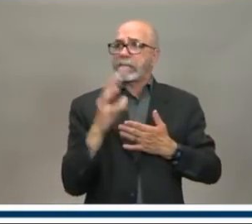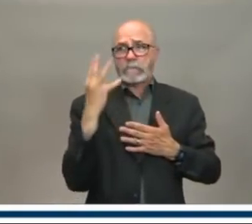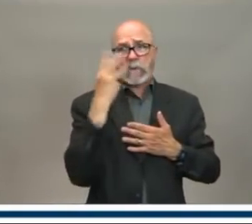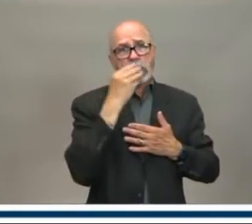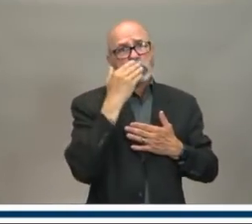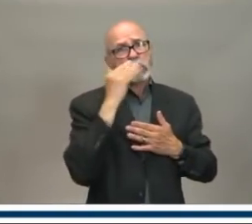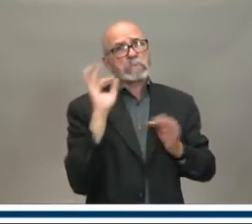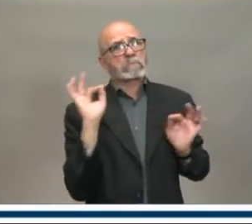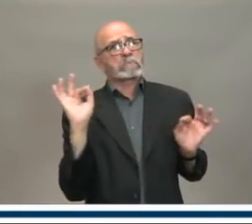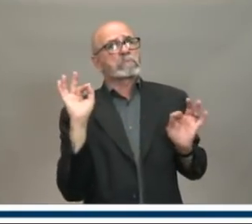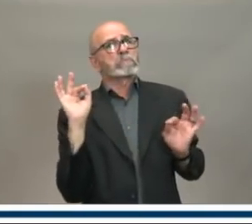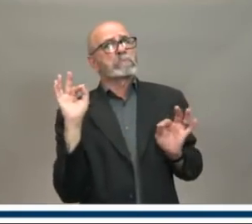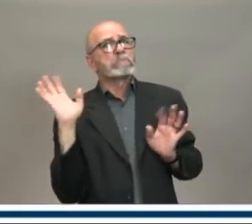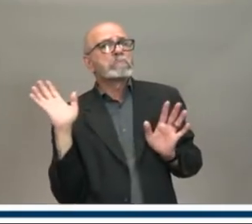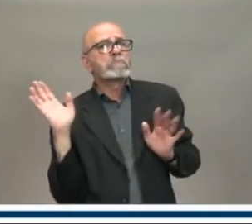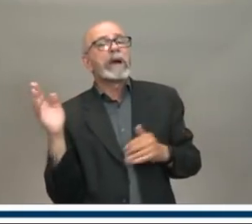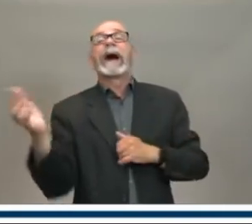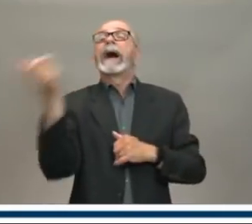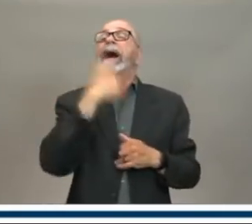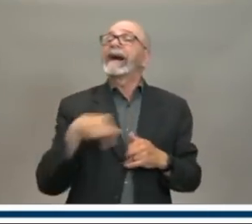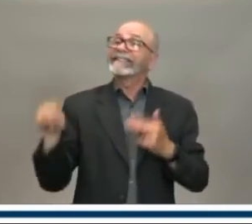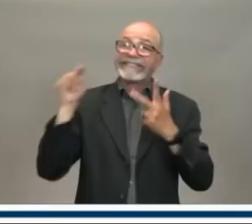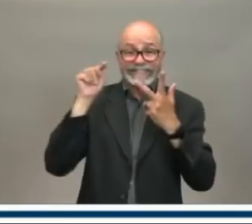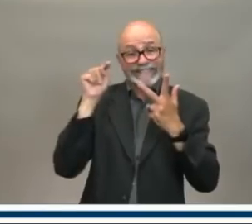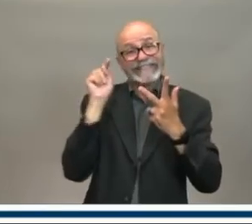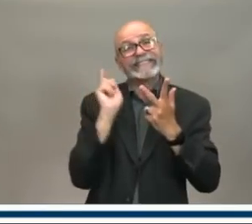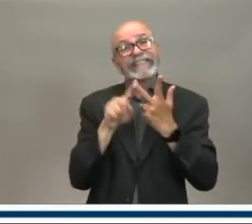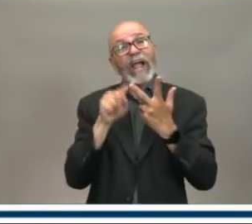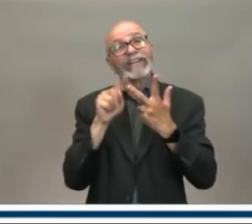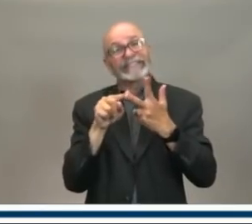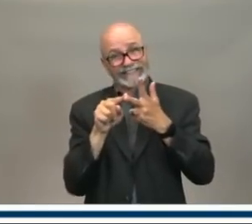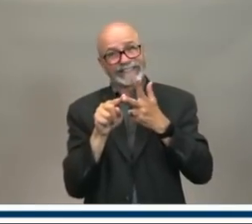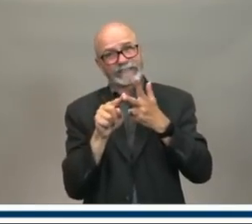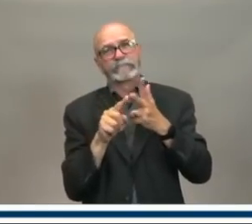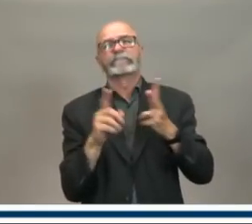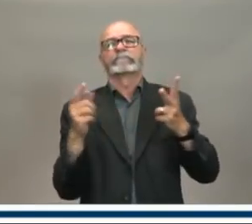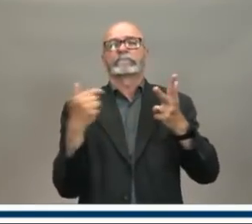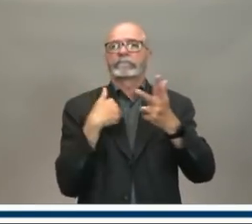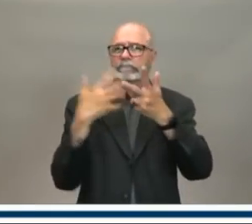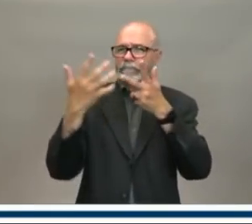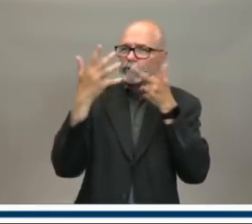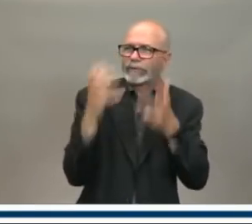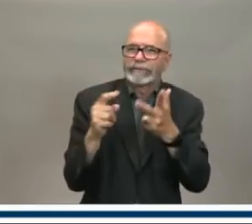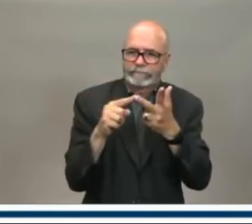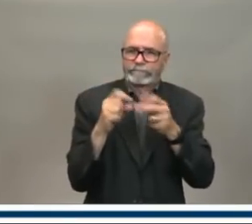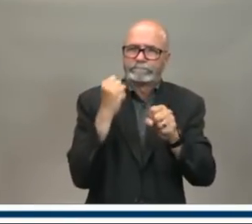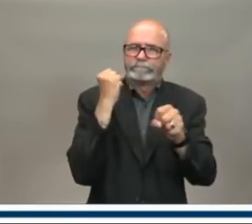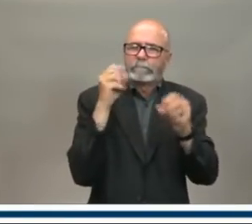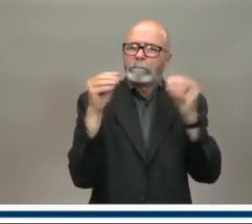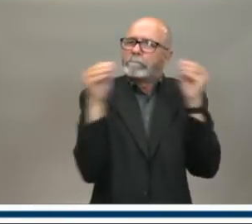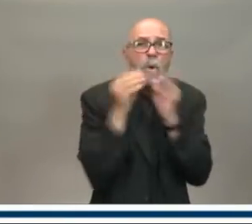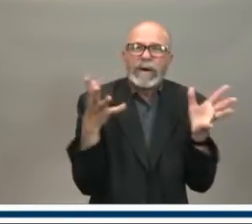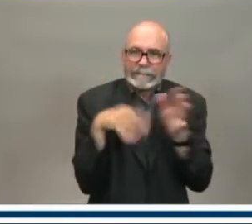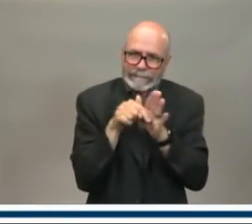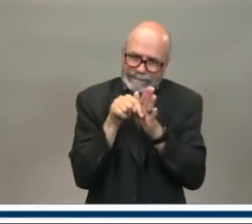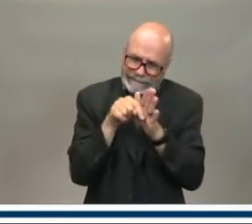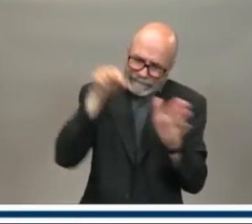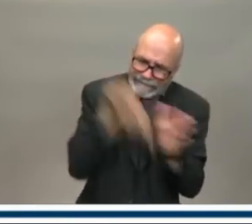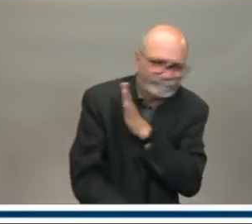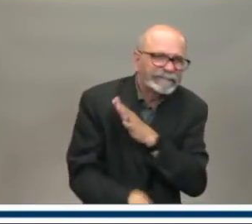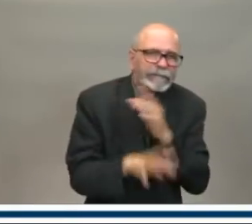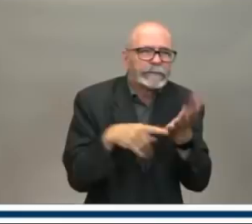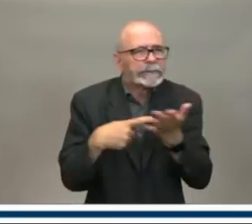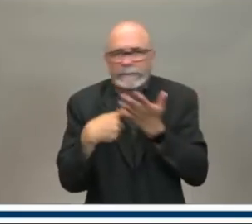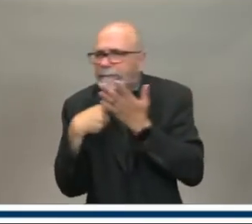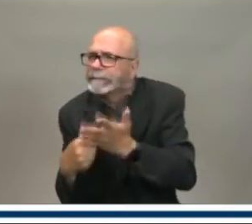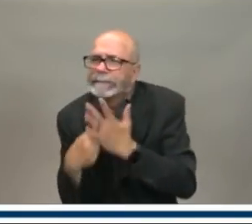that, as the Premier's just described, we have chosen to do an intensive consultation and have well-developed